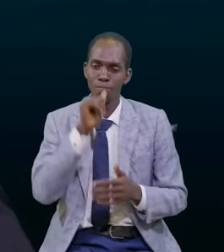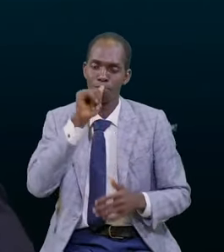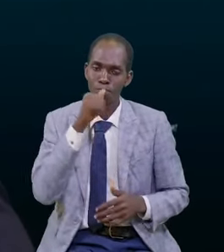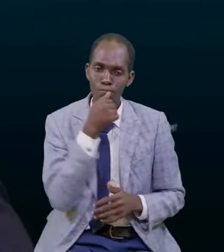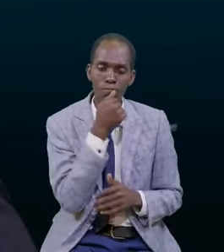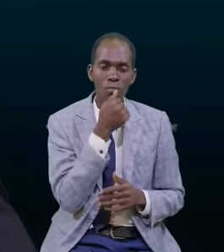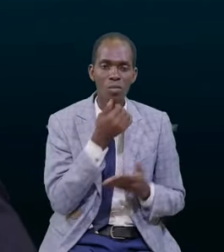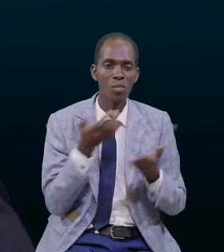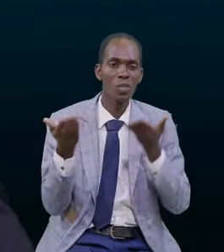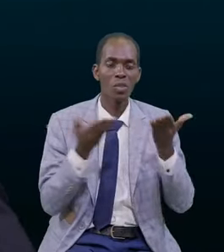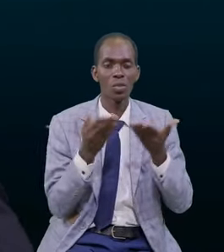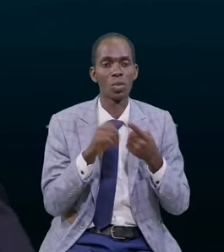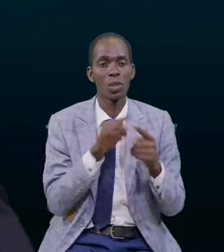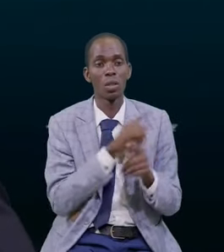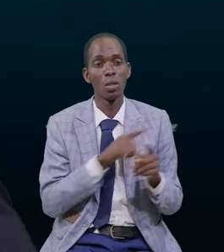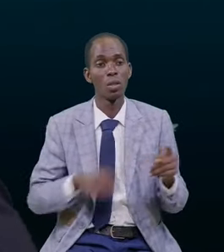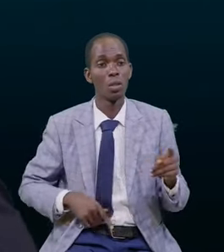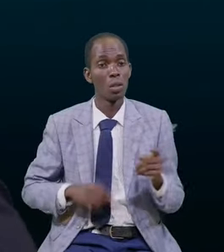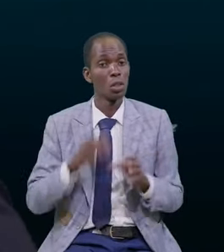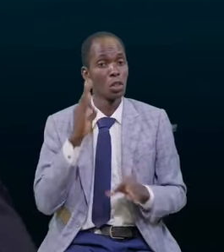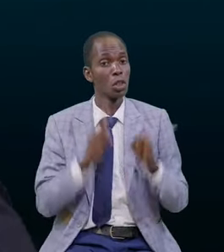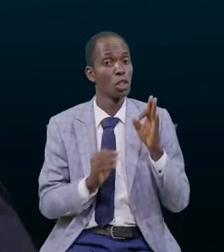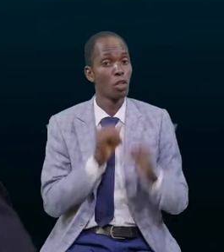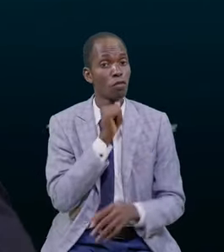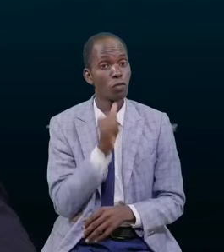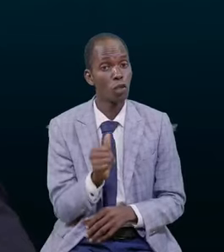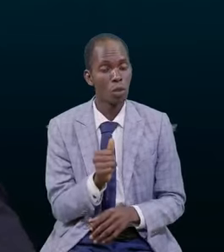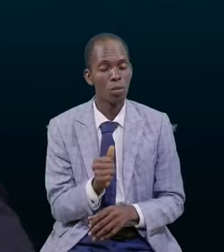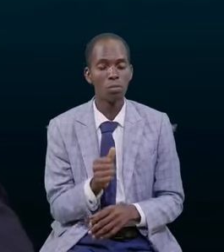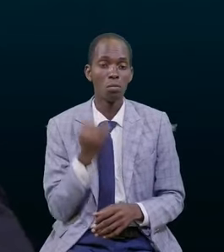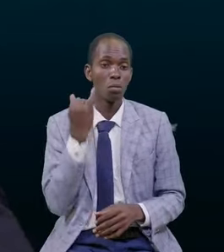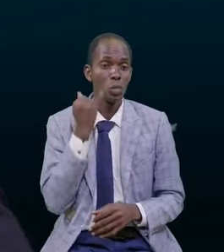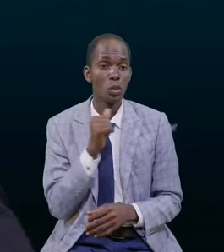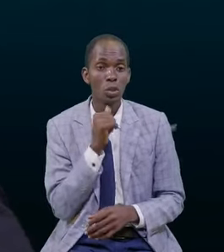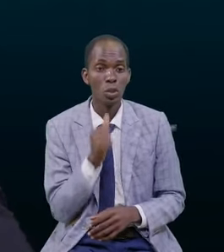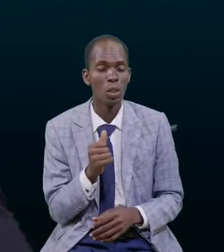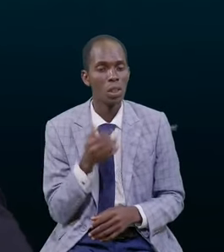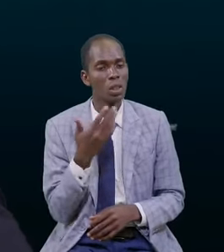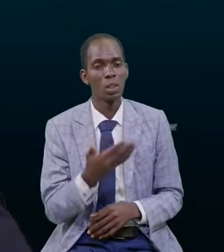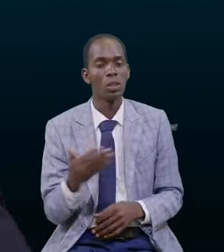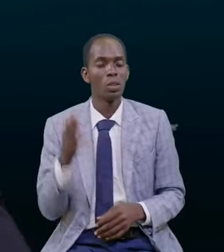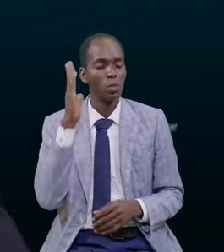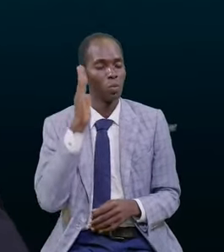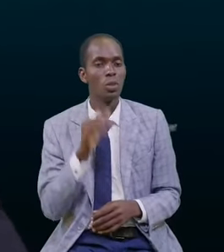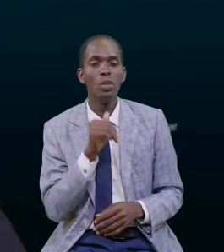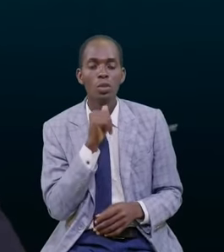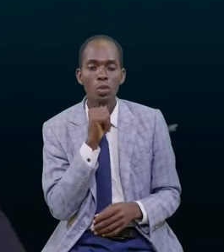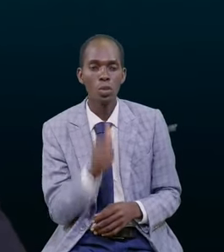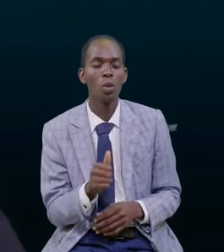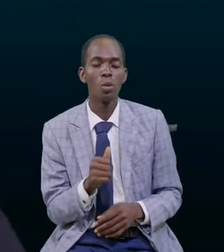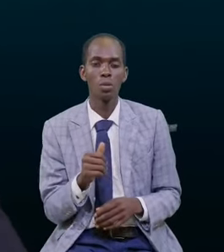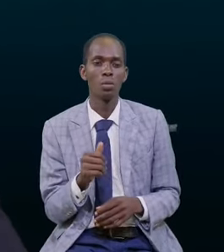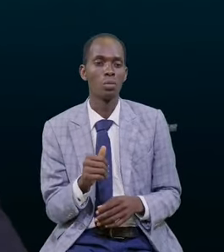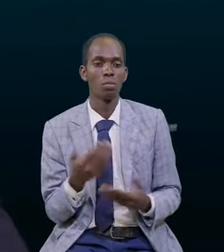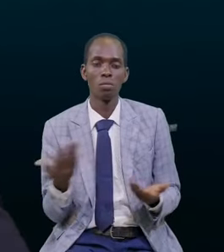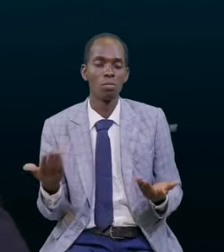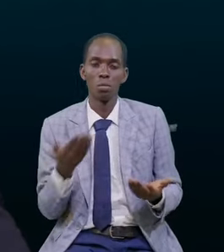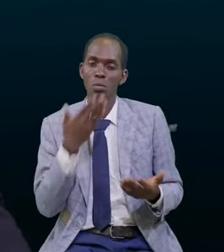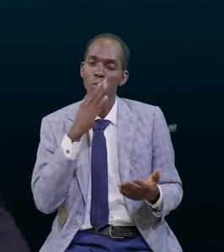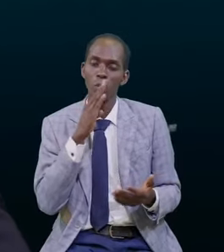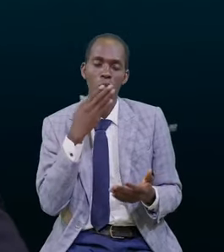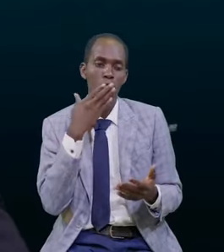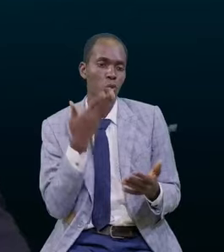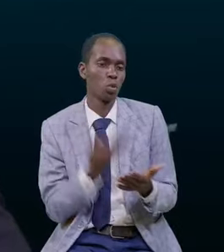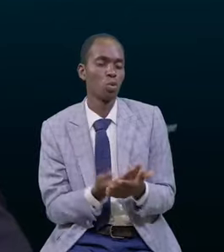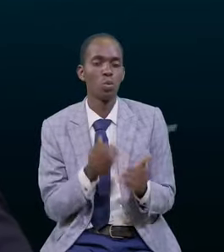else things will not go well for us it will not be night it will not be good with us if we